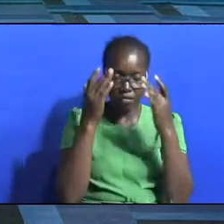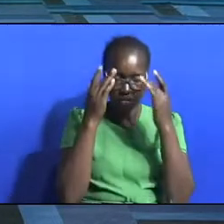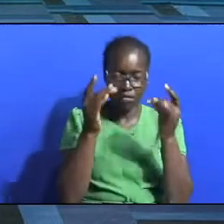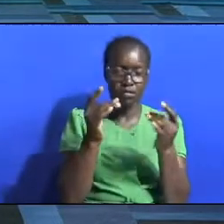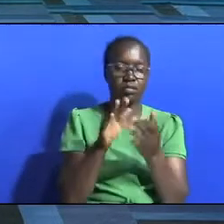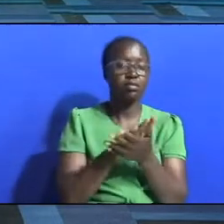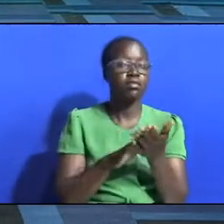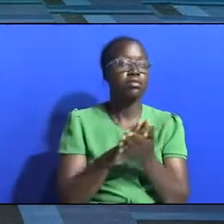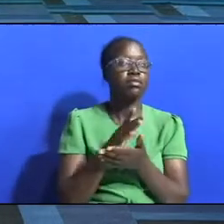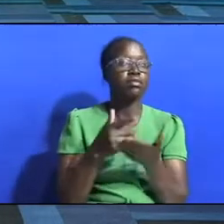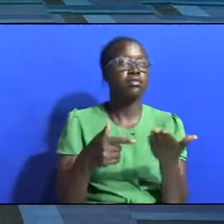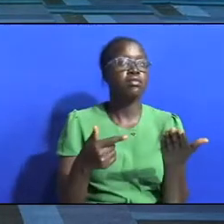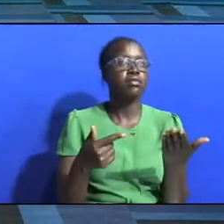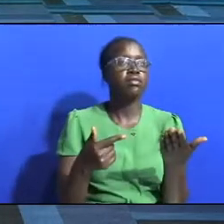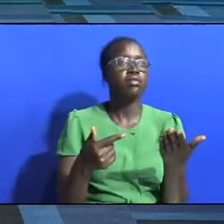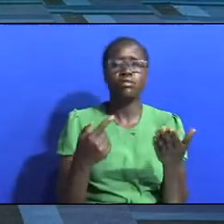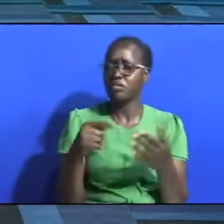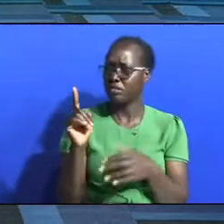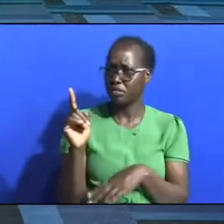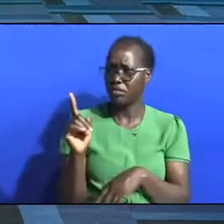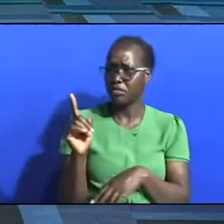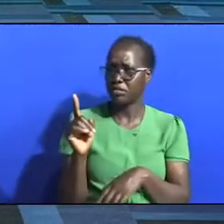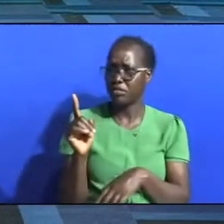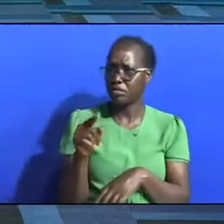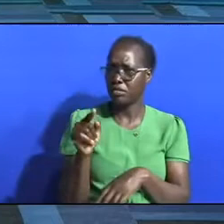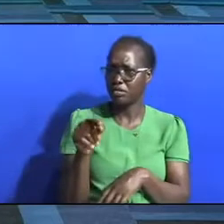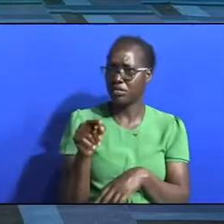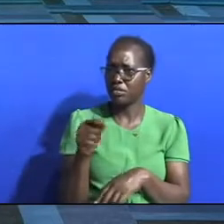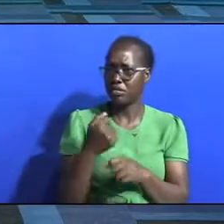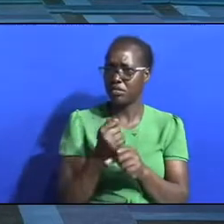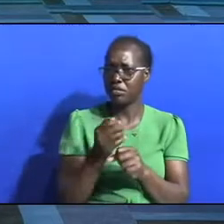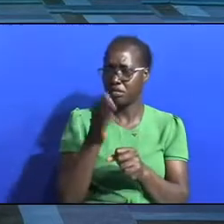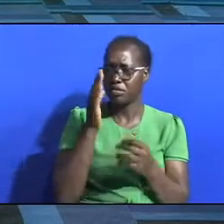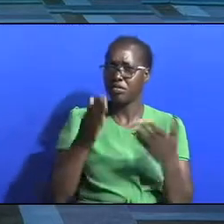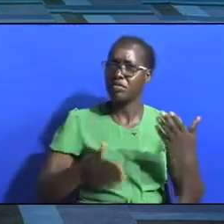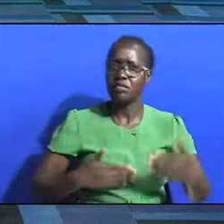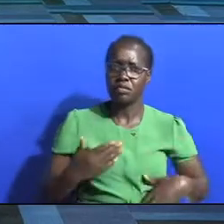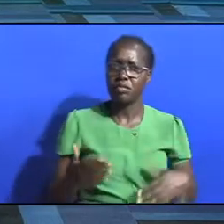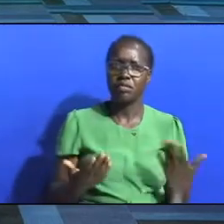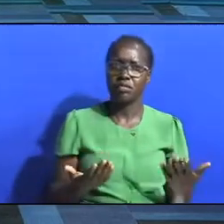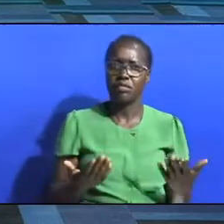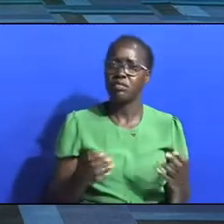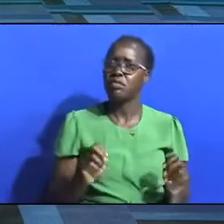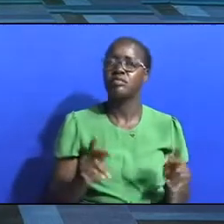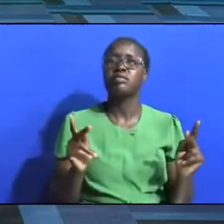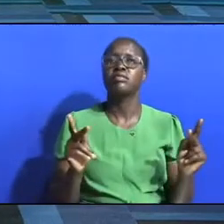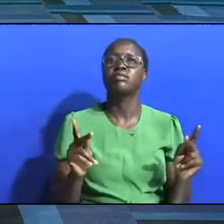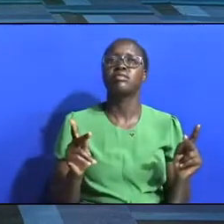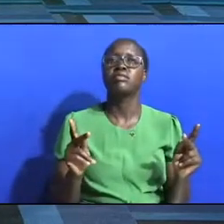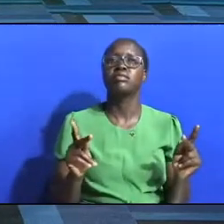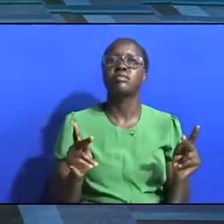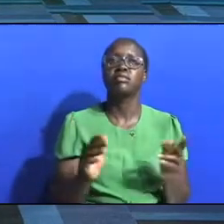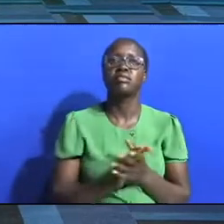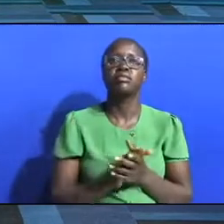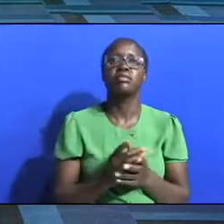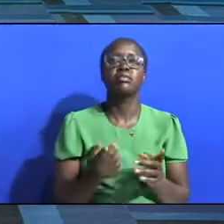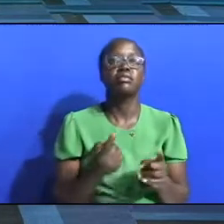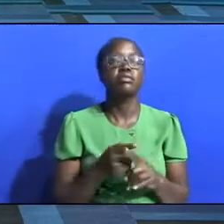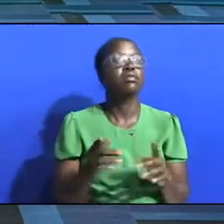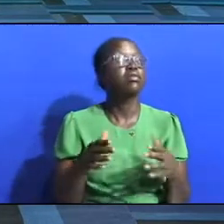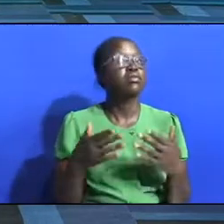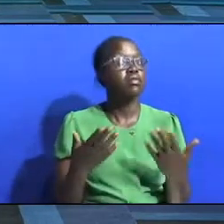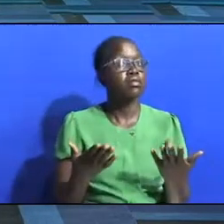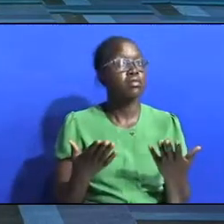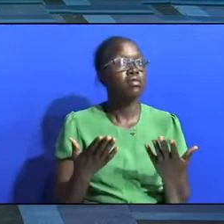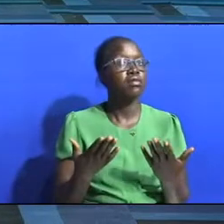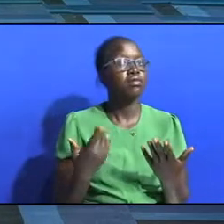decisions based on, is this right? Will this make God happy? Okay? But how